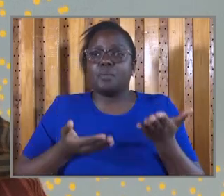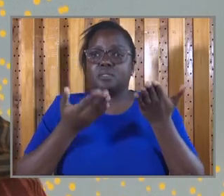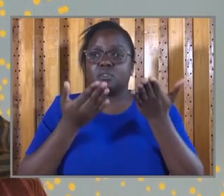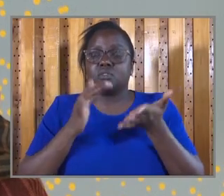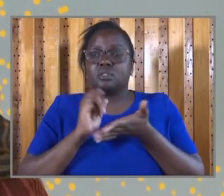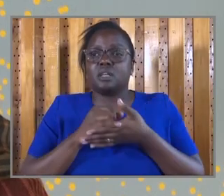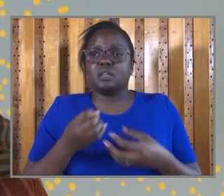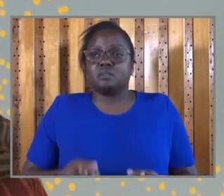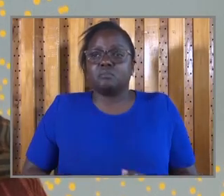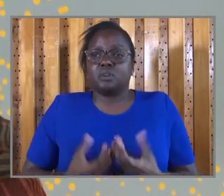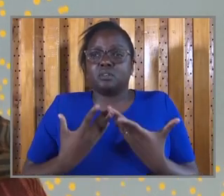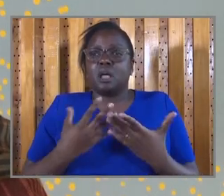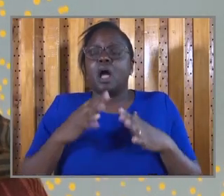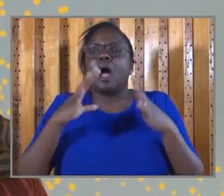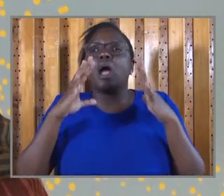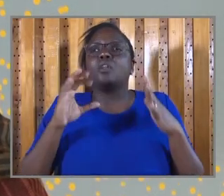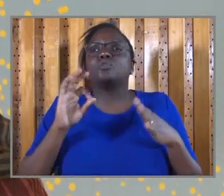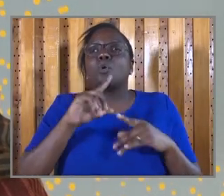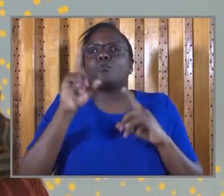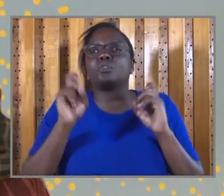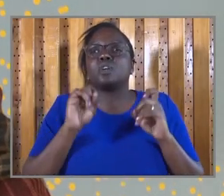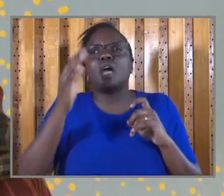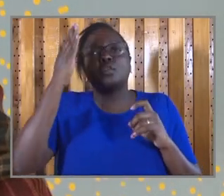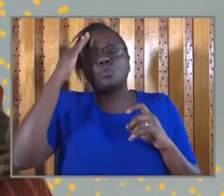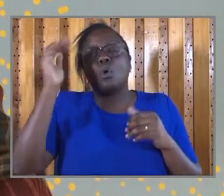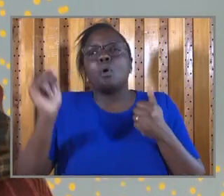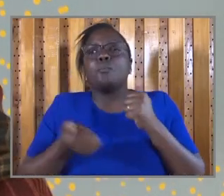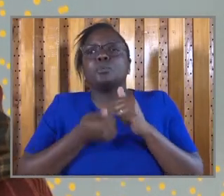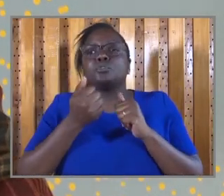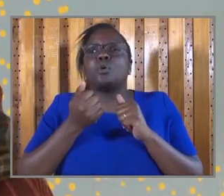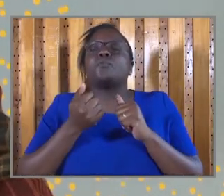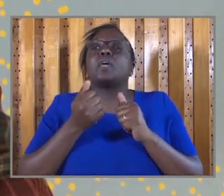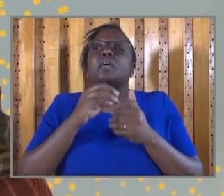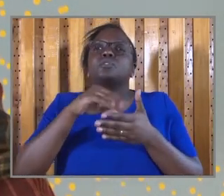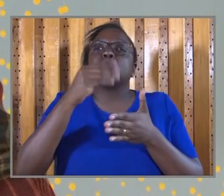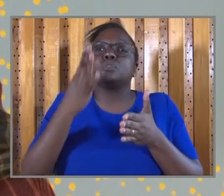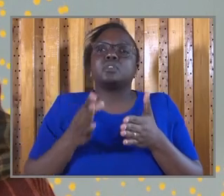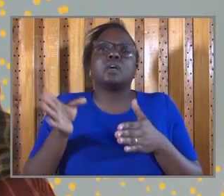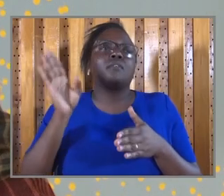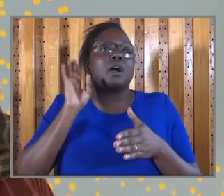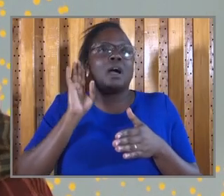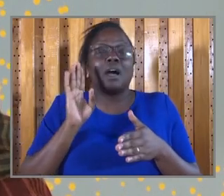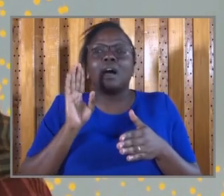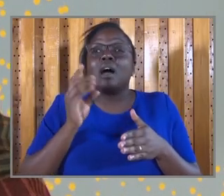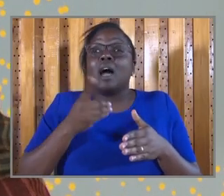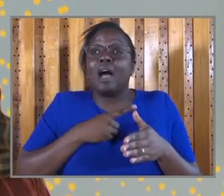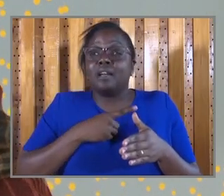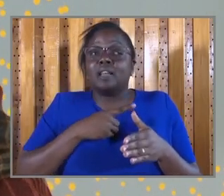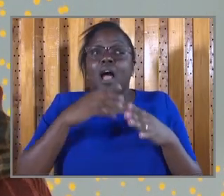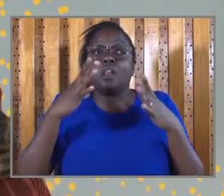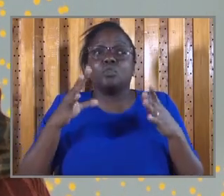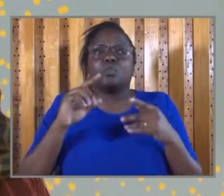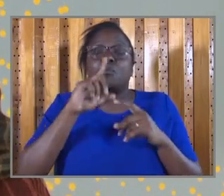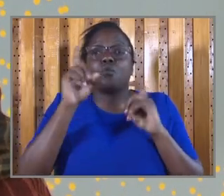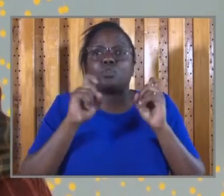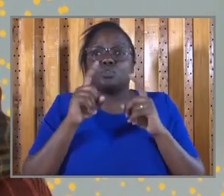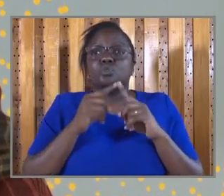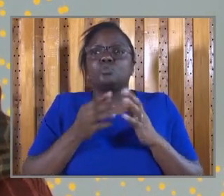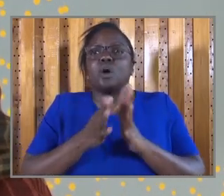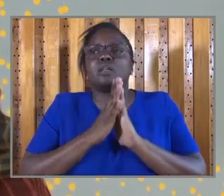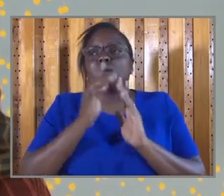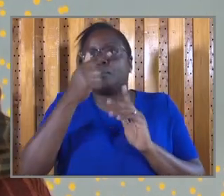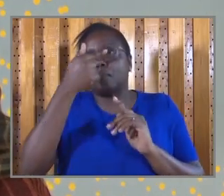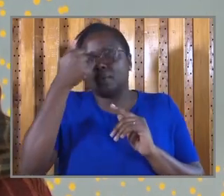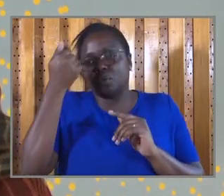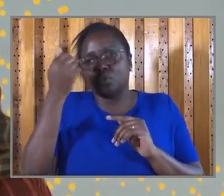elicited a lot of questions. And I know most of the students and staff had a lot of questions to ask, but because of